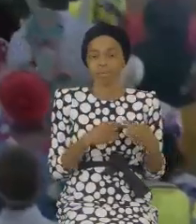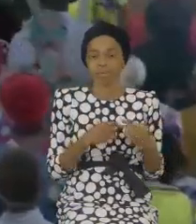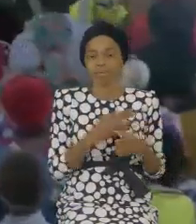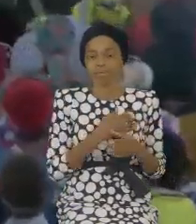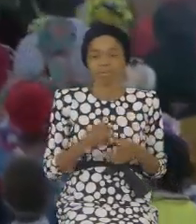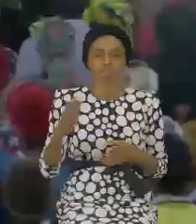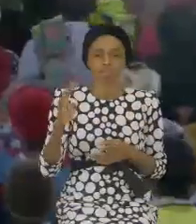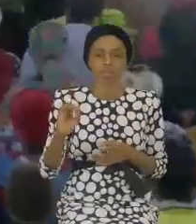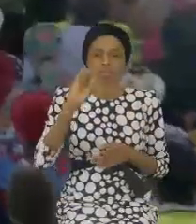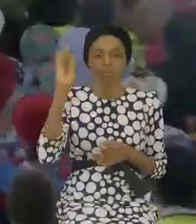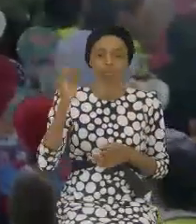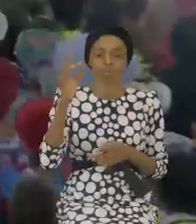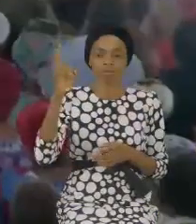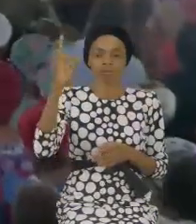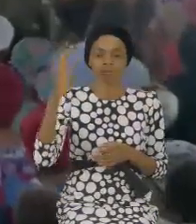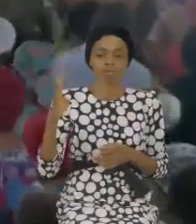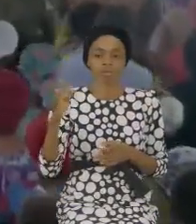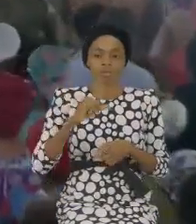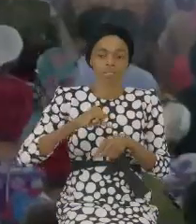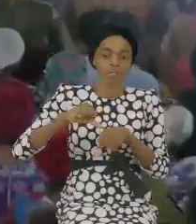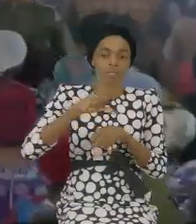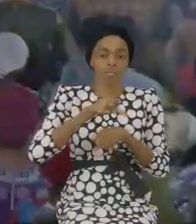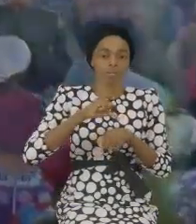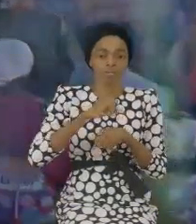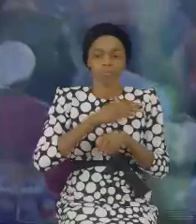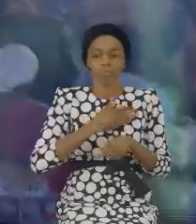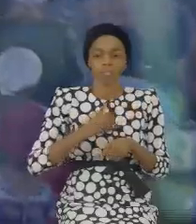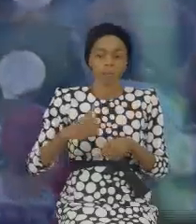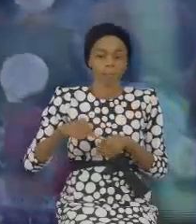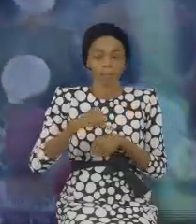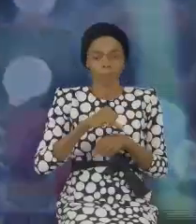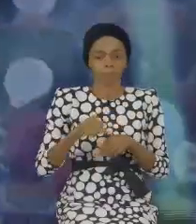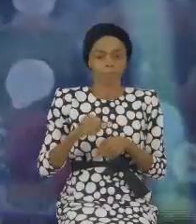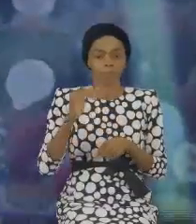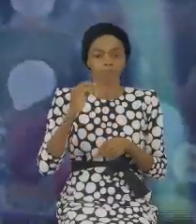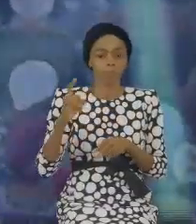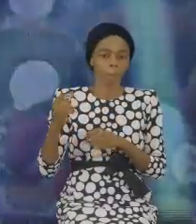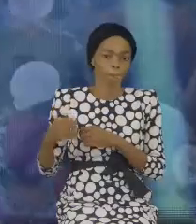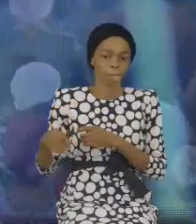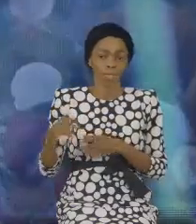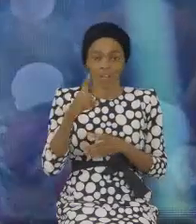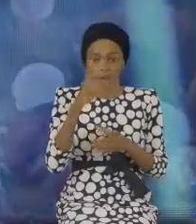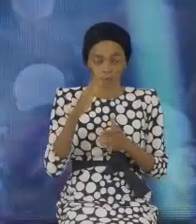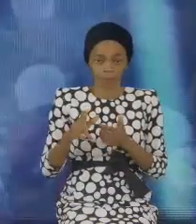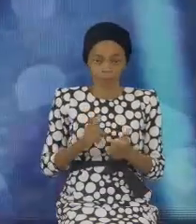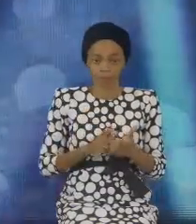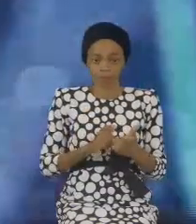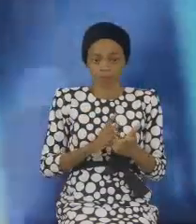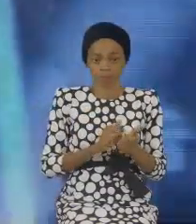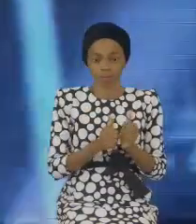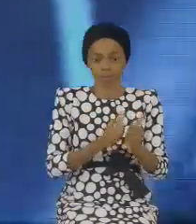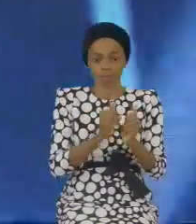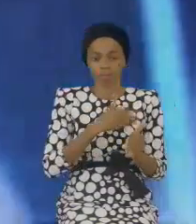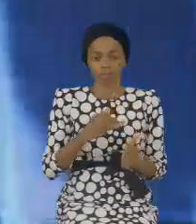his grace, anointing, and unction, you will run, you will not be weary. Amen.